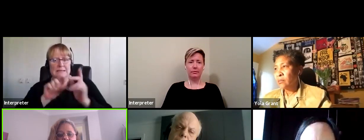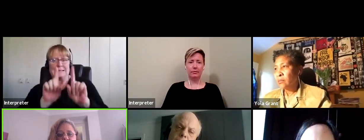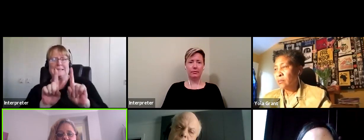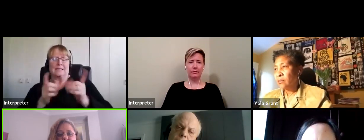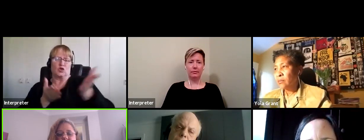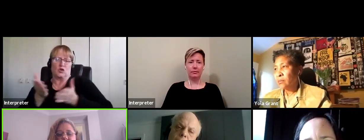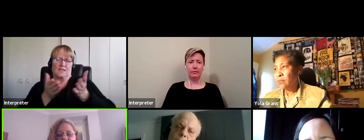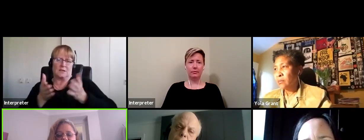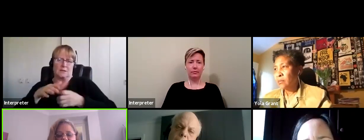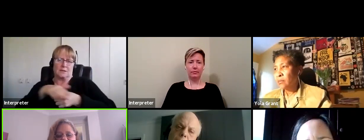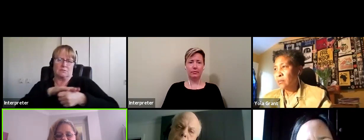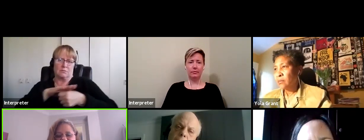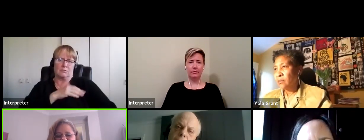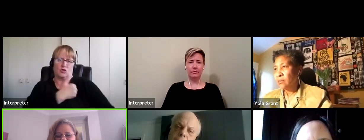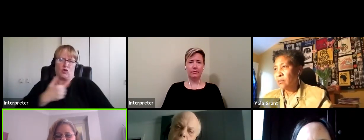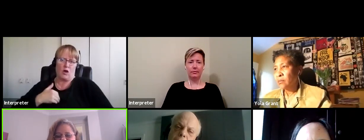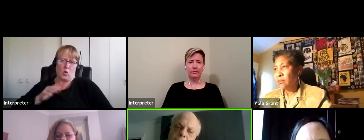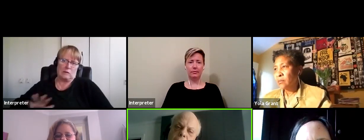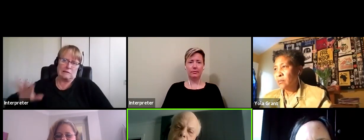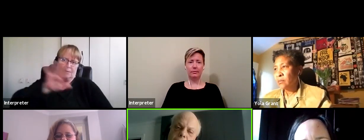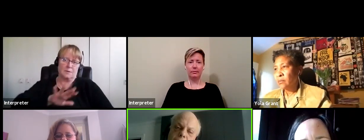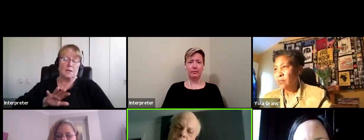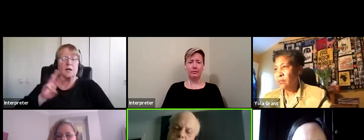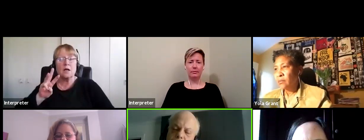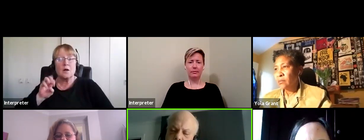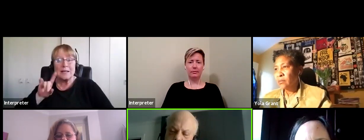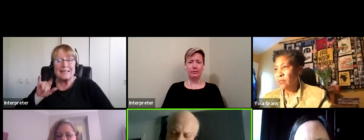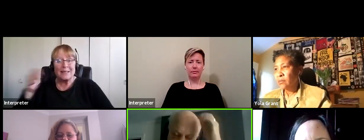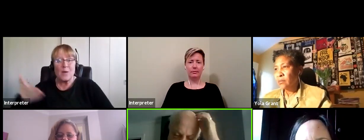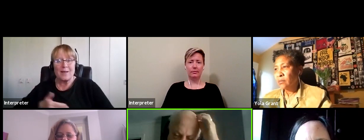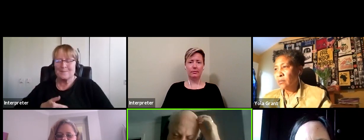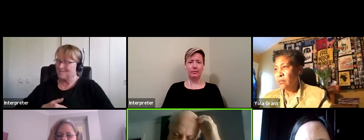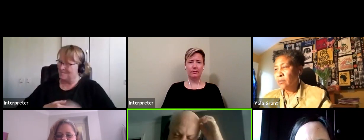GTA. Welcome, Wendy. Hey, Wendy. Hi.